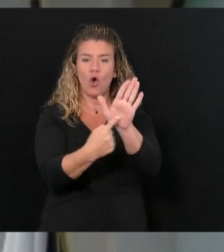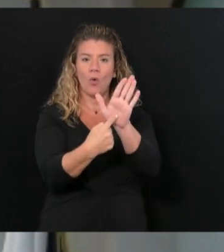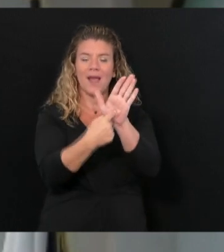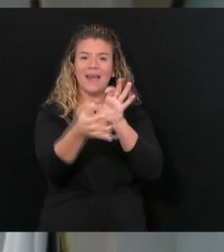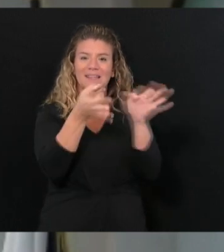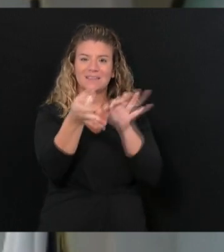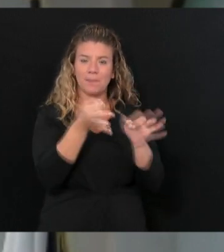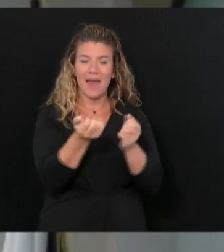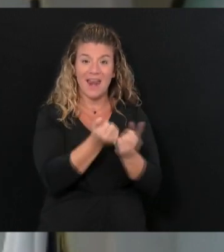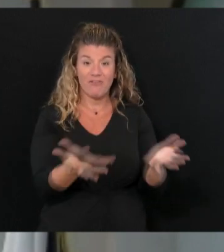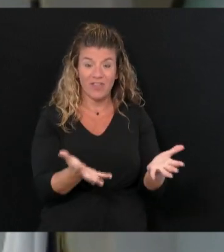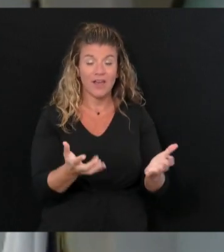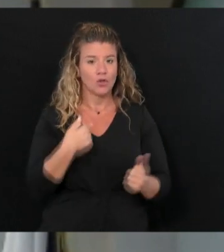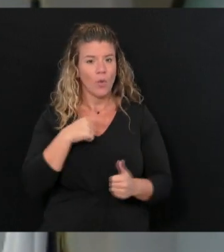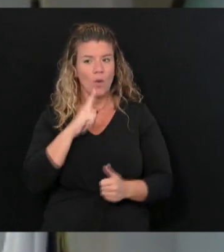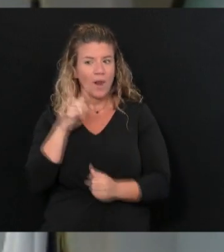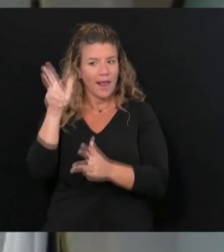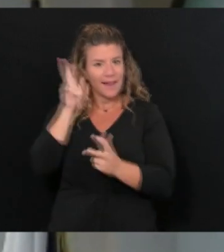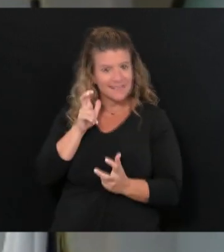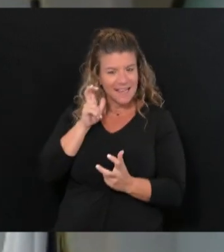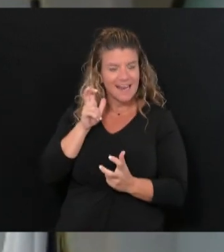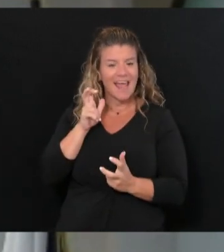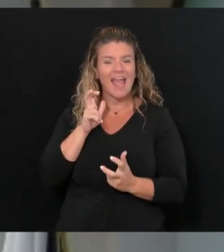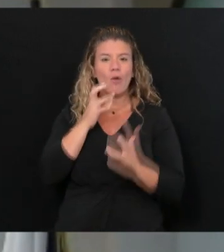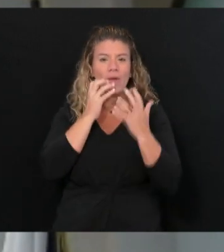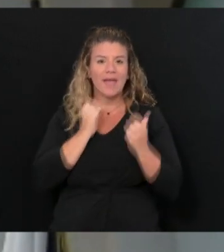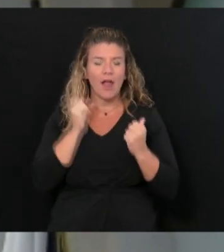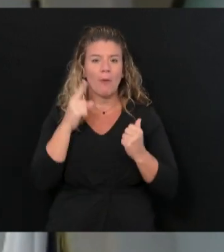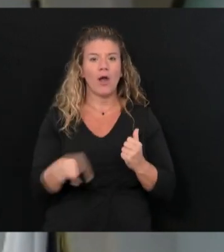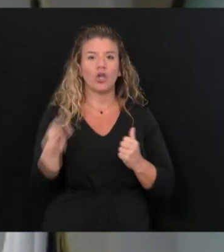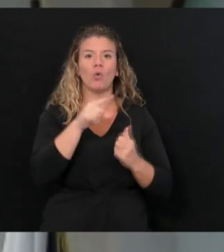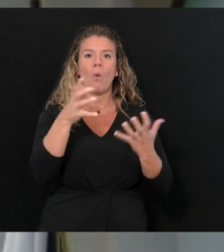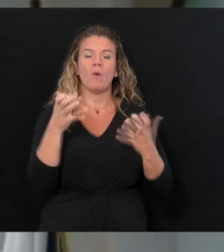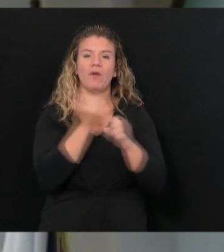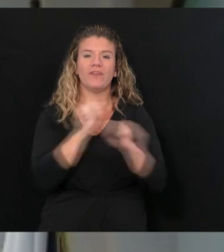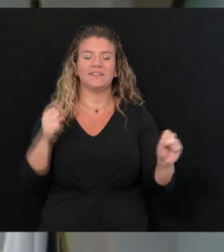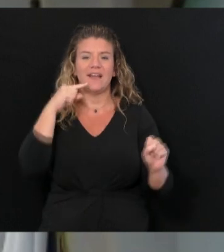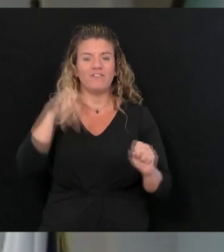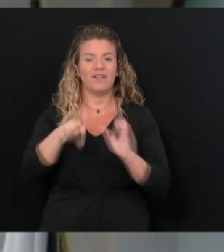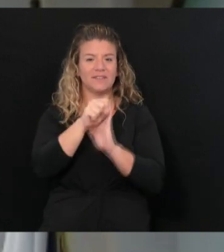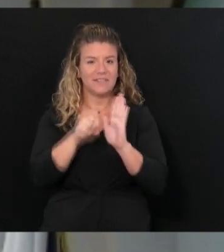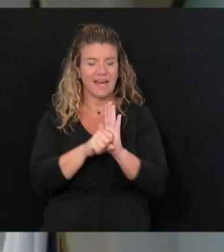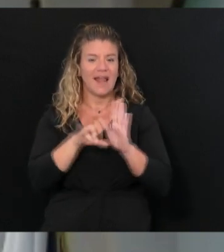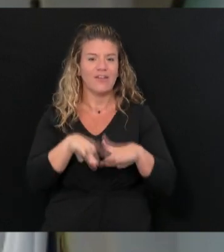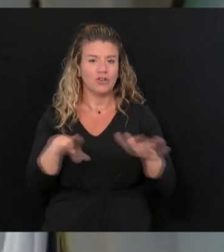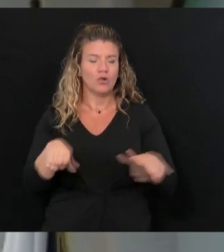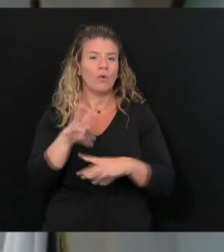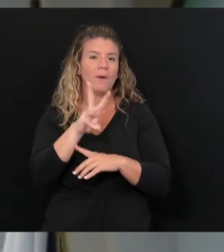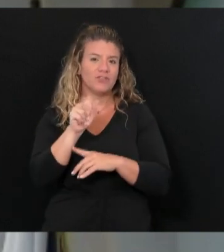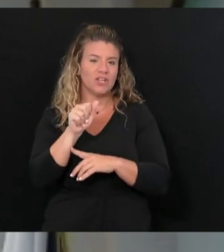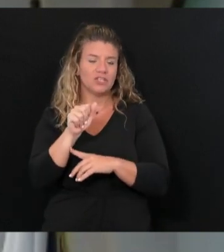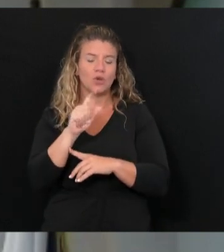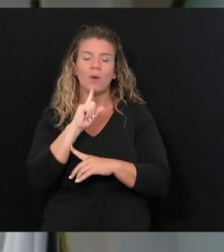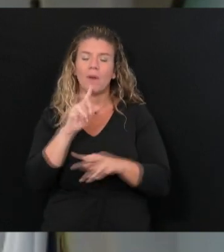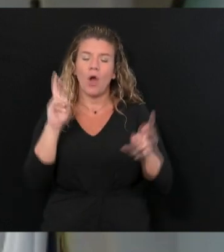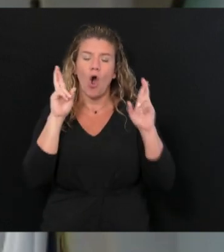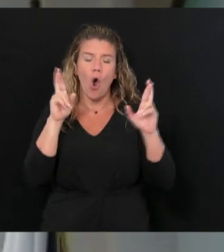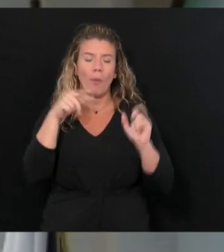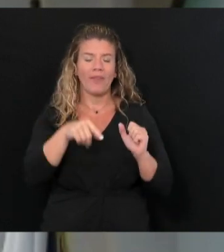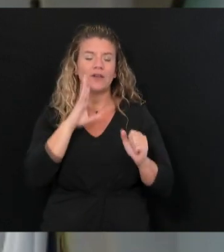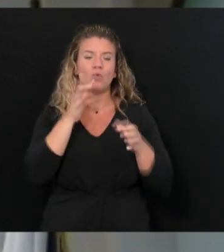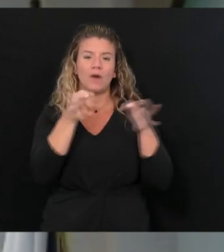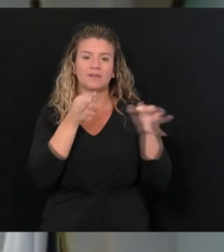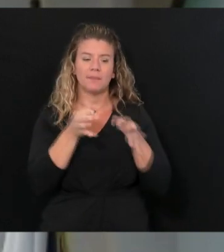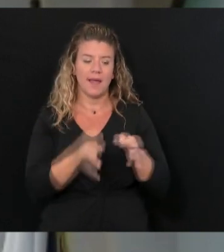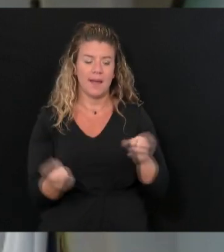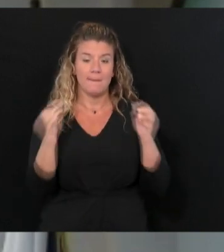we listen and we care about everyone, and we'll do what's safe for the state and for the children of West Virginia, but hopefully this will help explain things better,